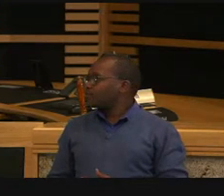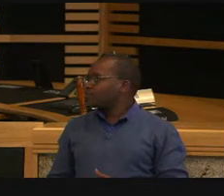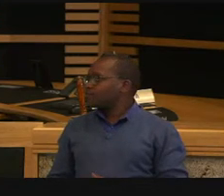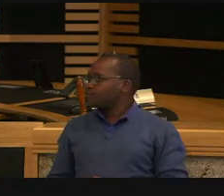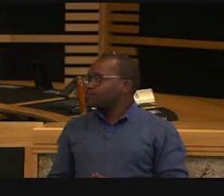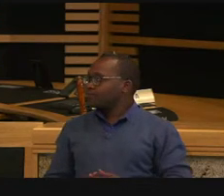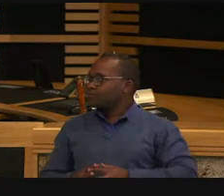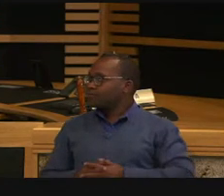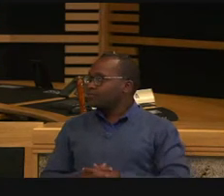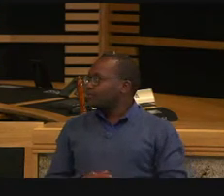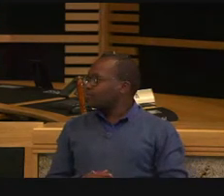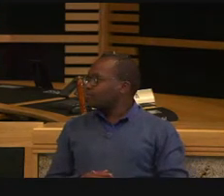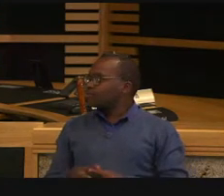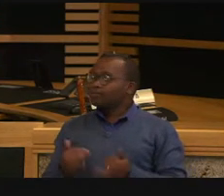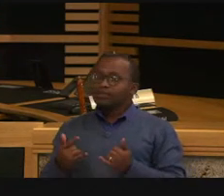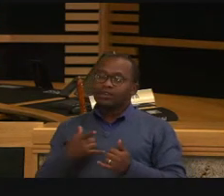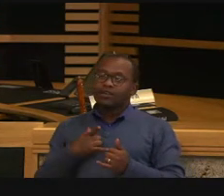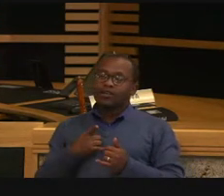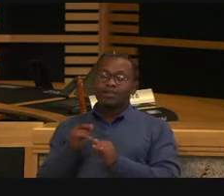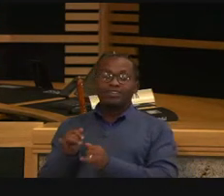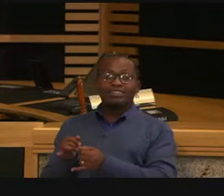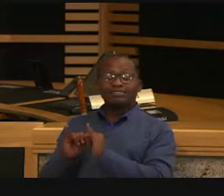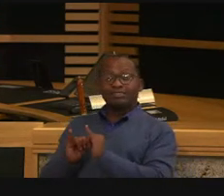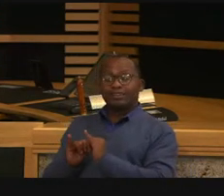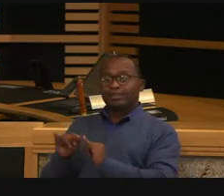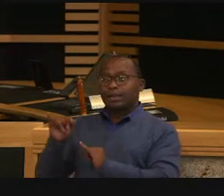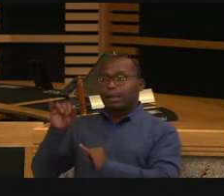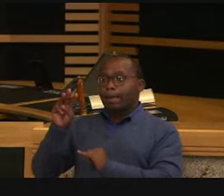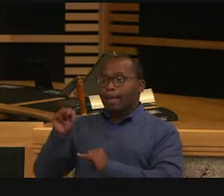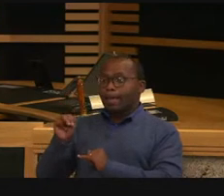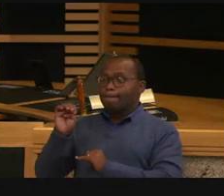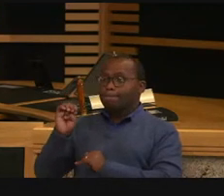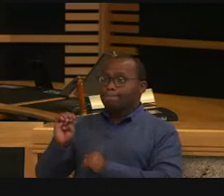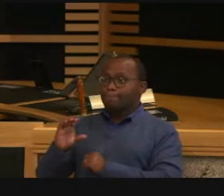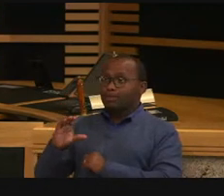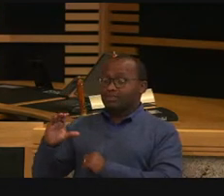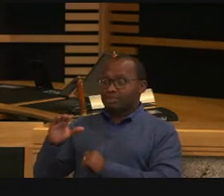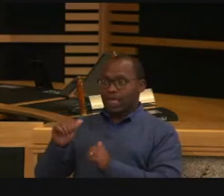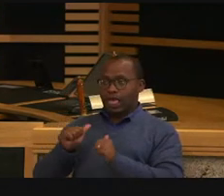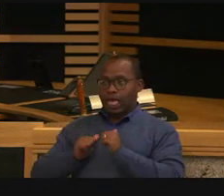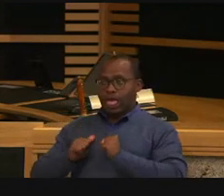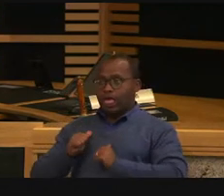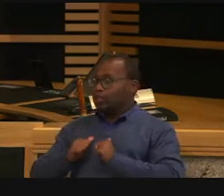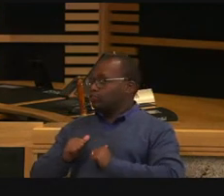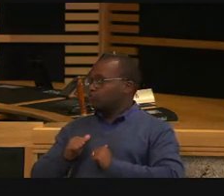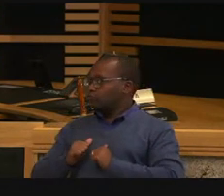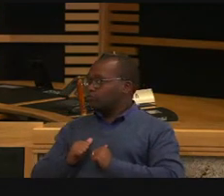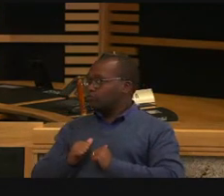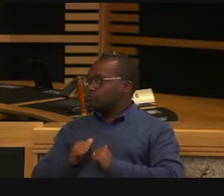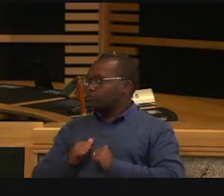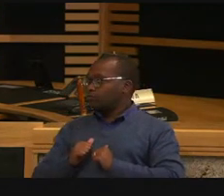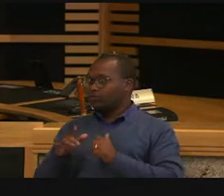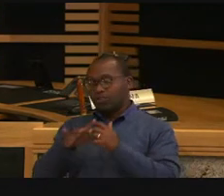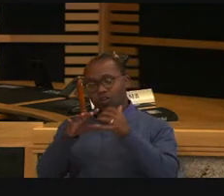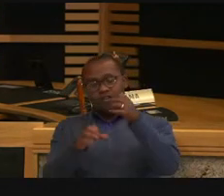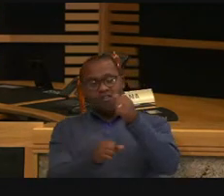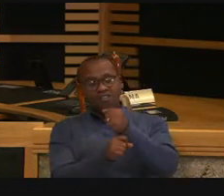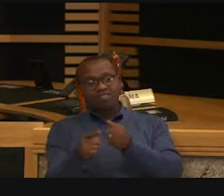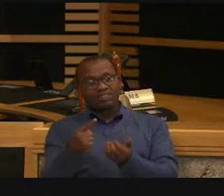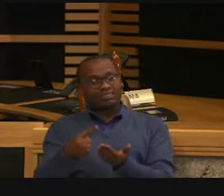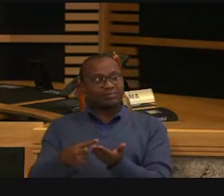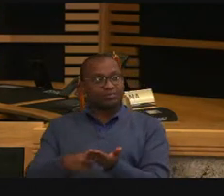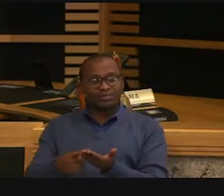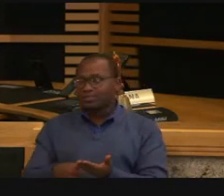we invite the Honorable MEC, Acting MEC, to conclude the debate.